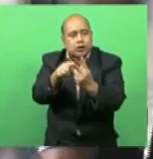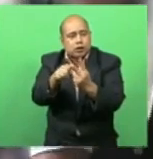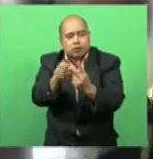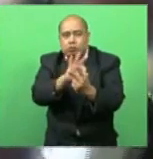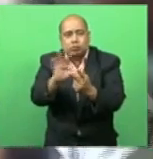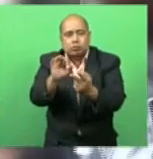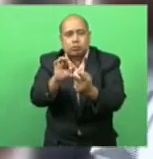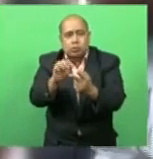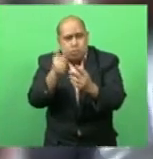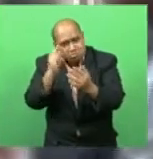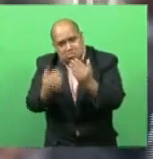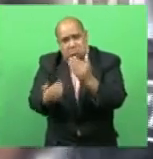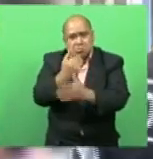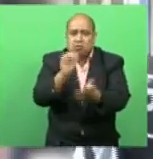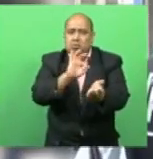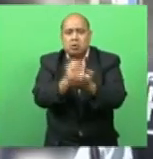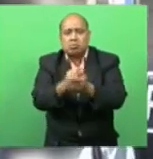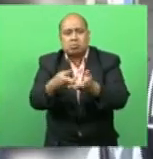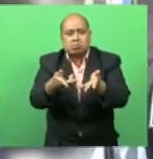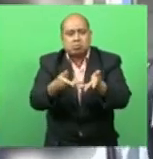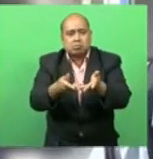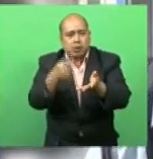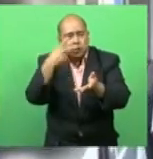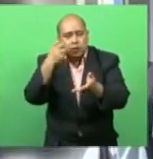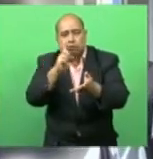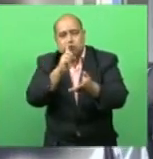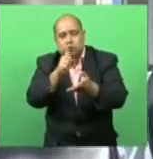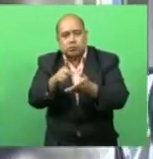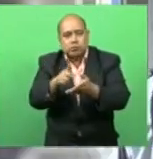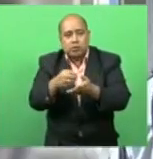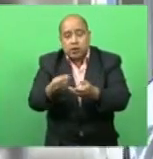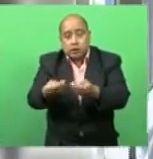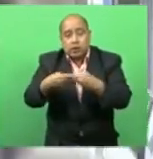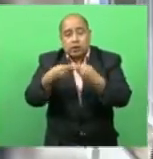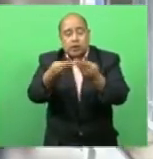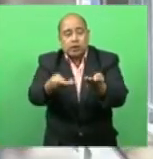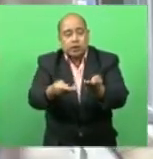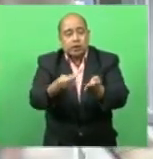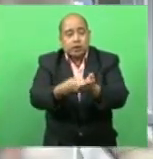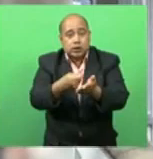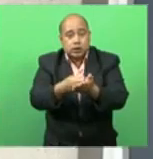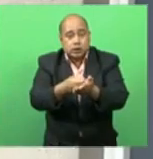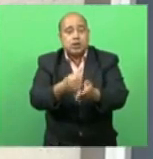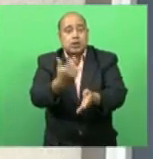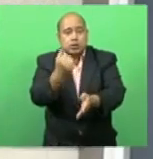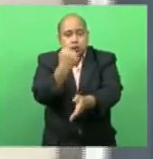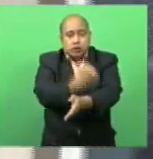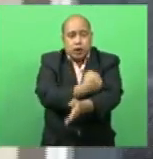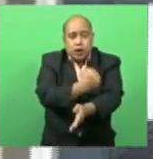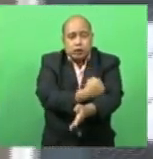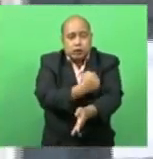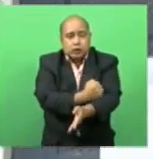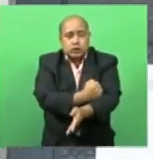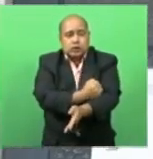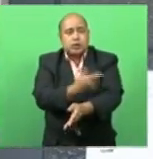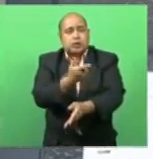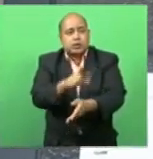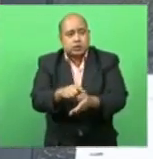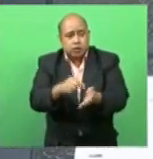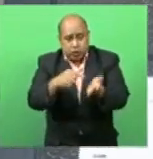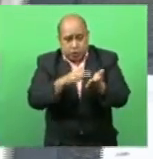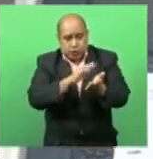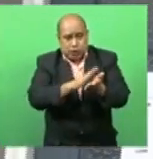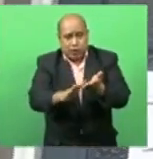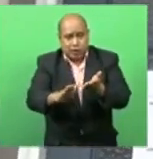articles. Usman also faces 2 counts of unlawful possession of illicit drugs. It is alleged that on Thursday this week,